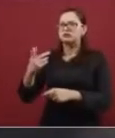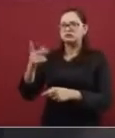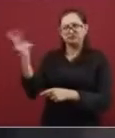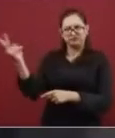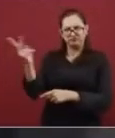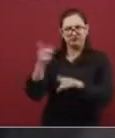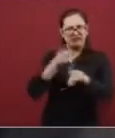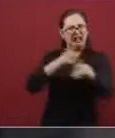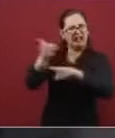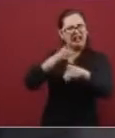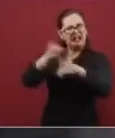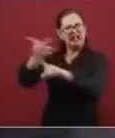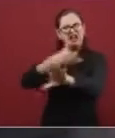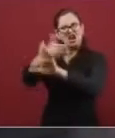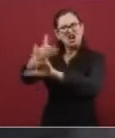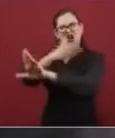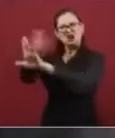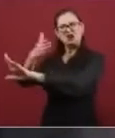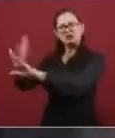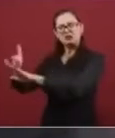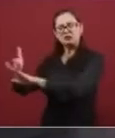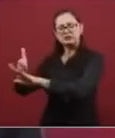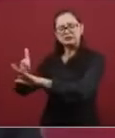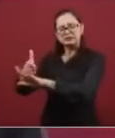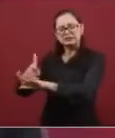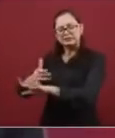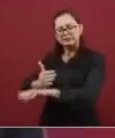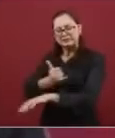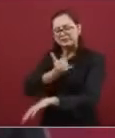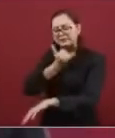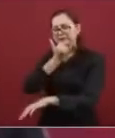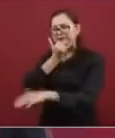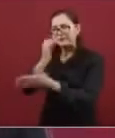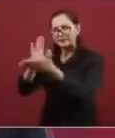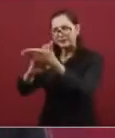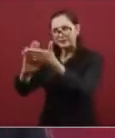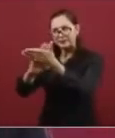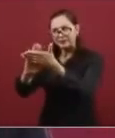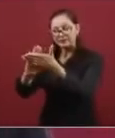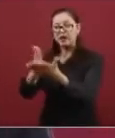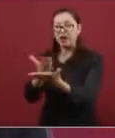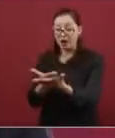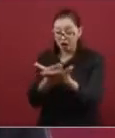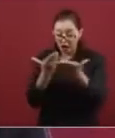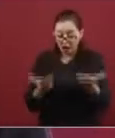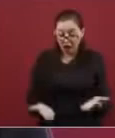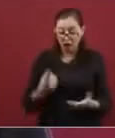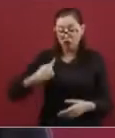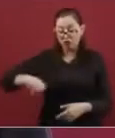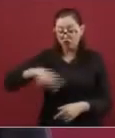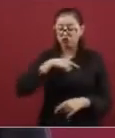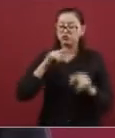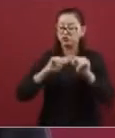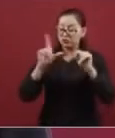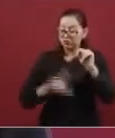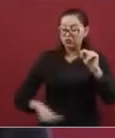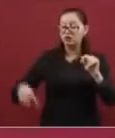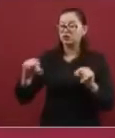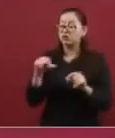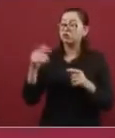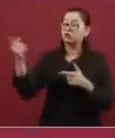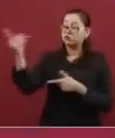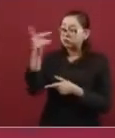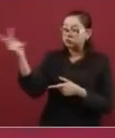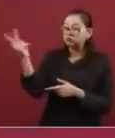we also feel that the church should also would